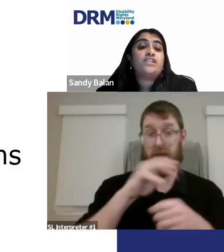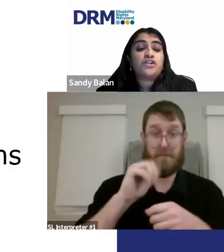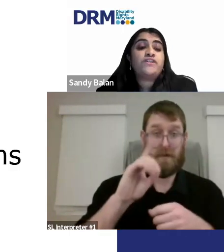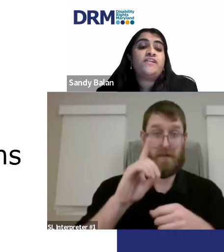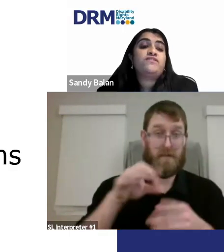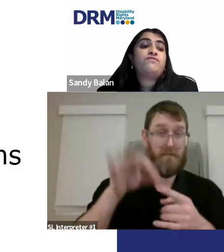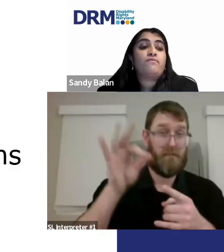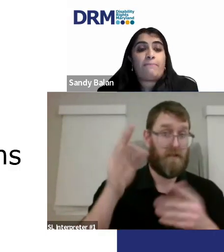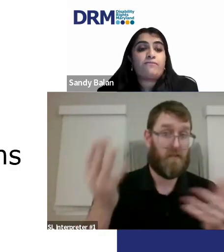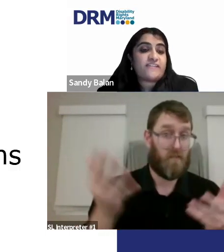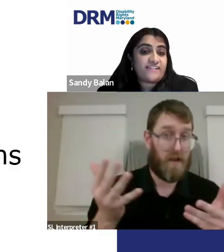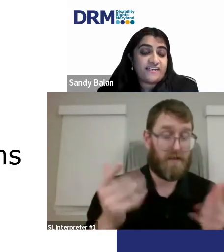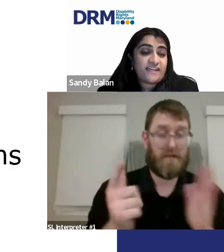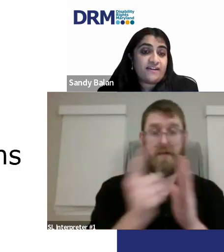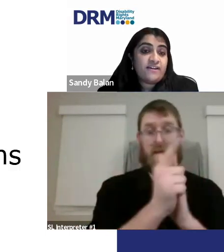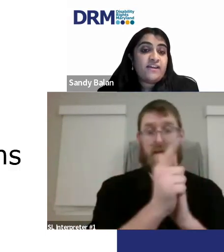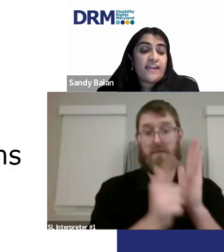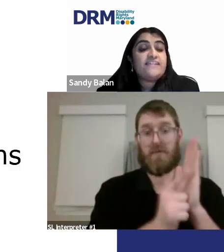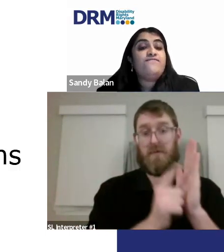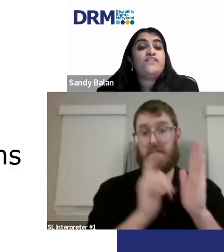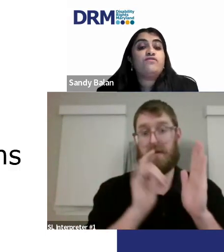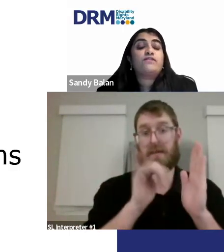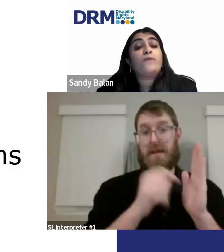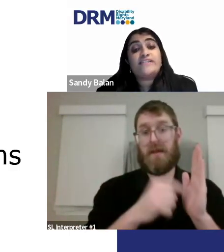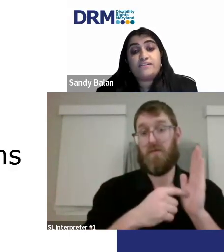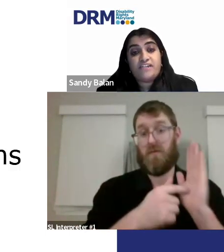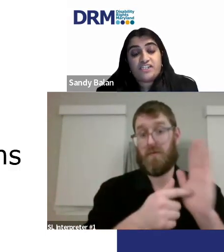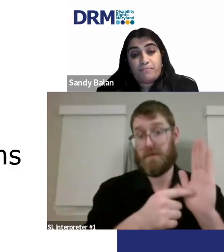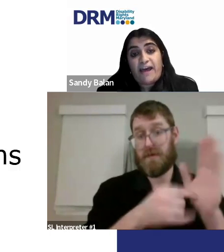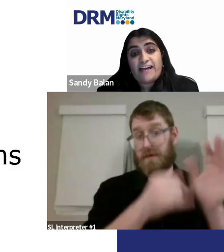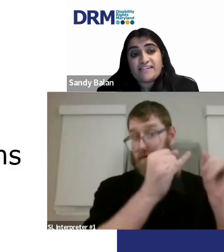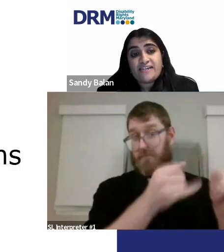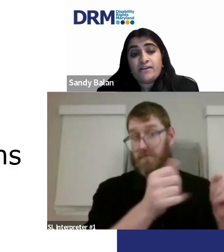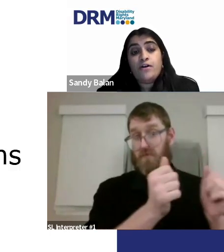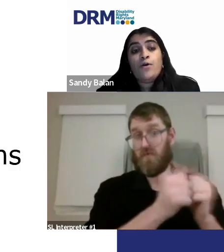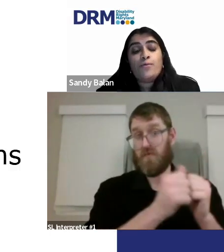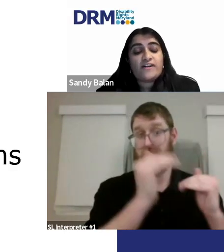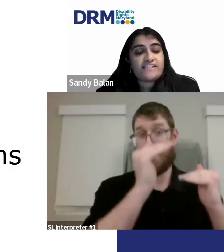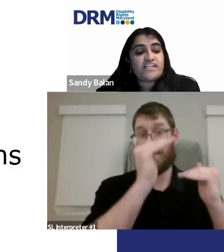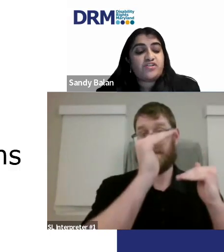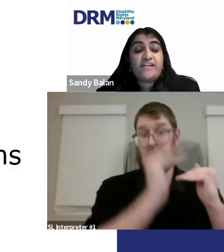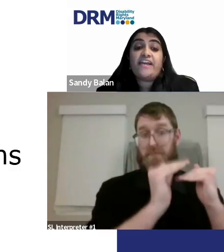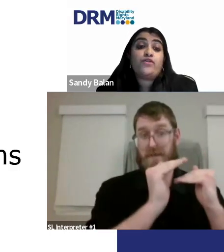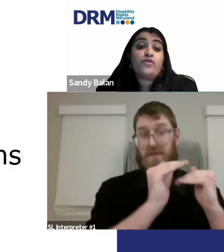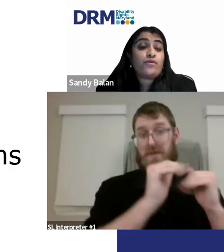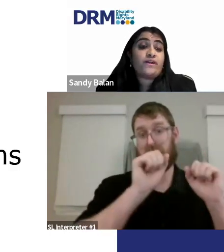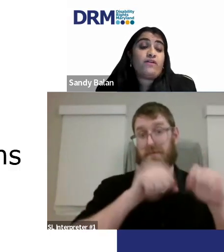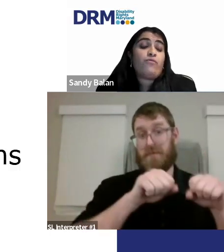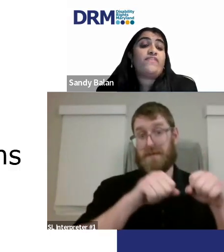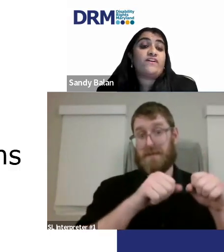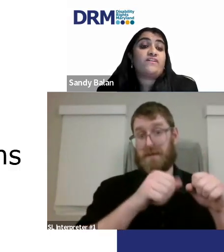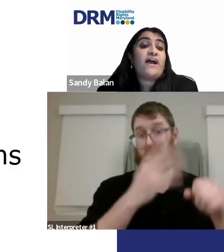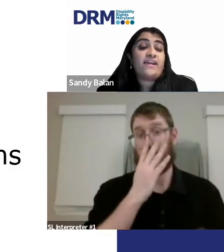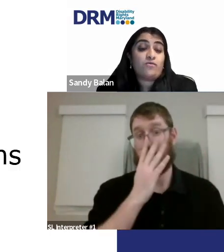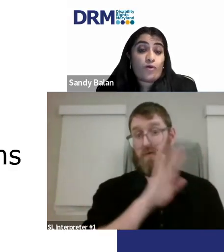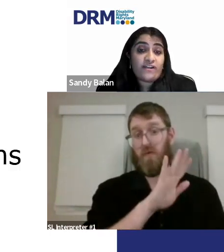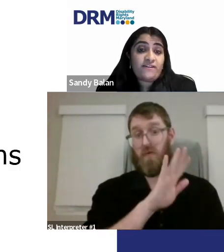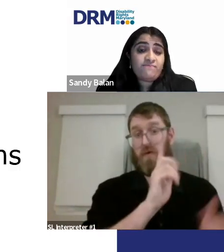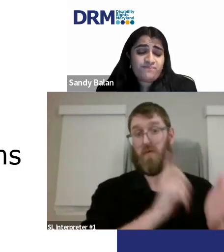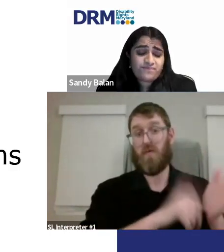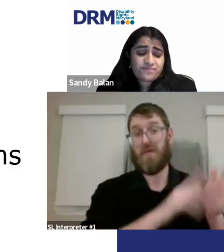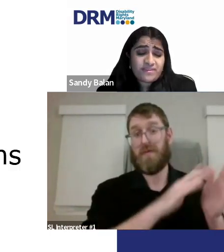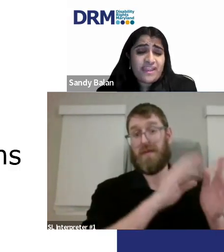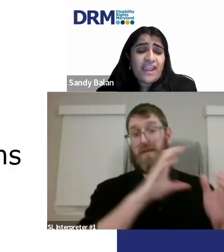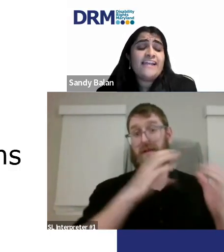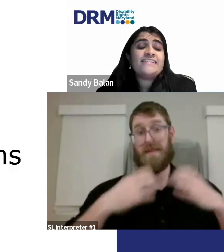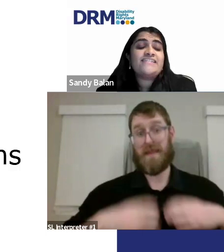found that attorneys who are representing individuals with diminished capacity were essentially ignoring what their client